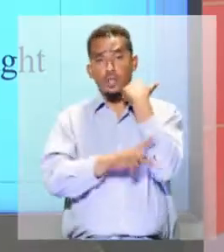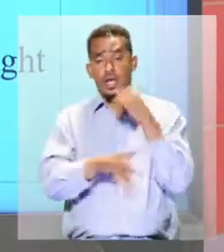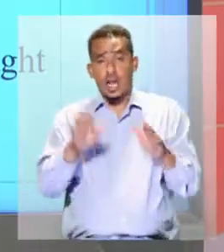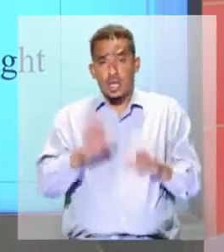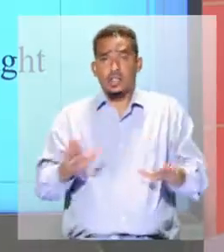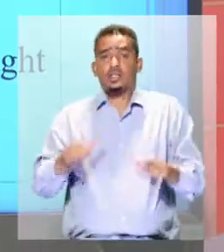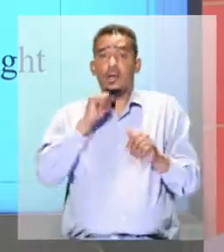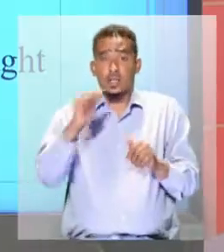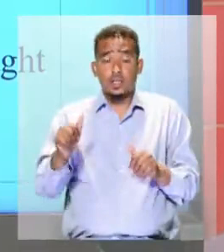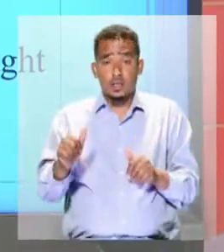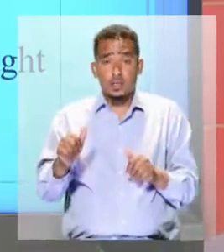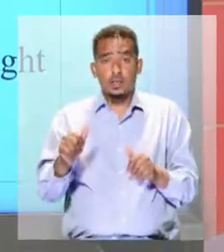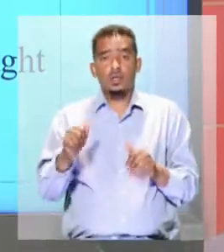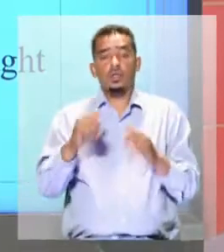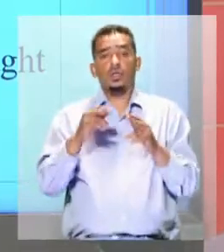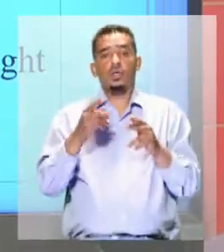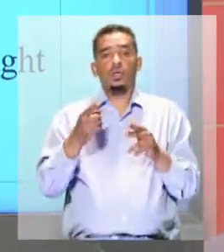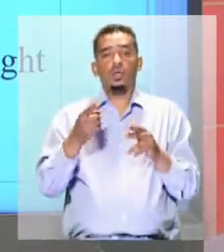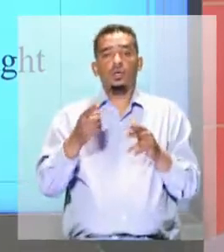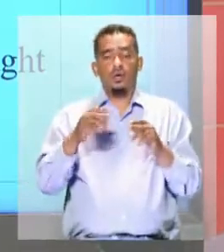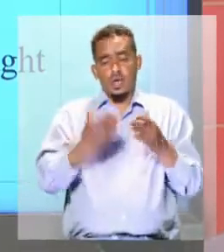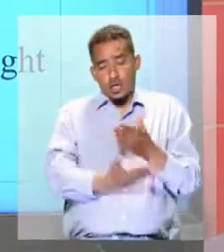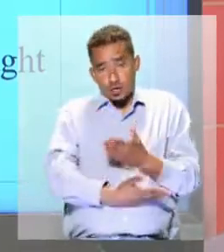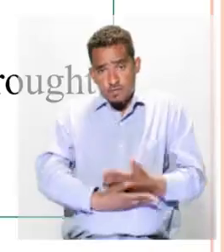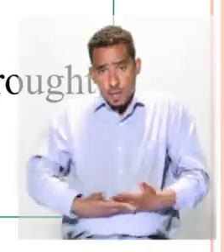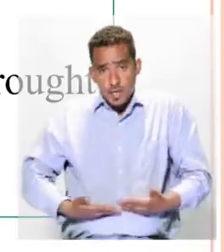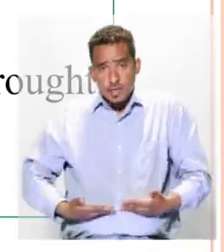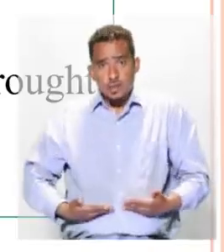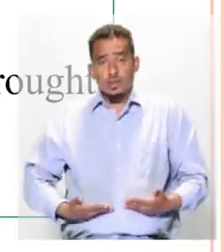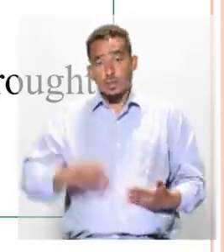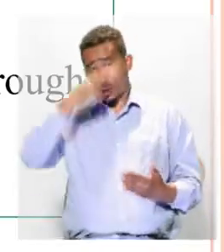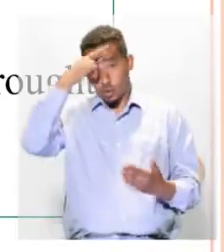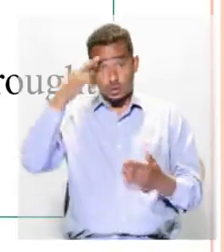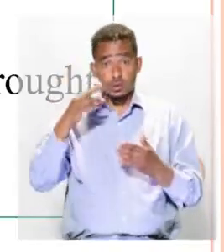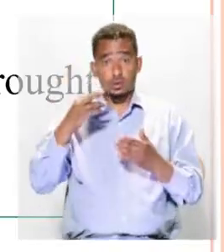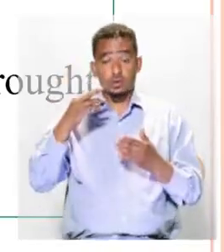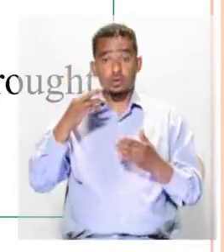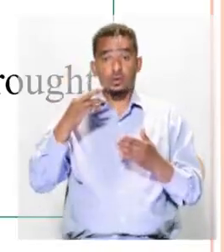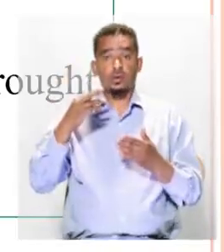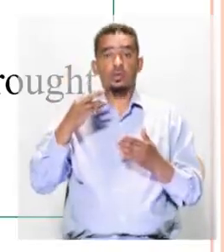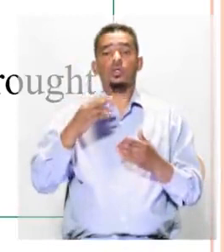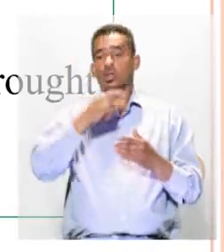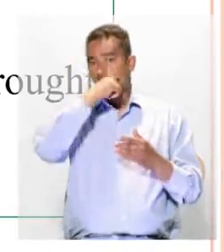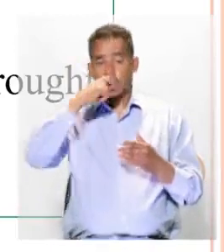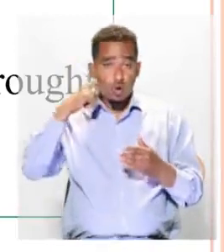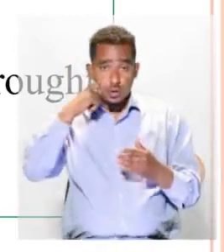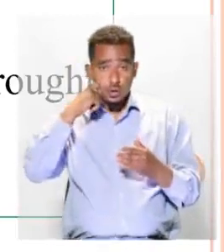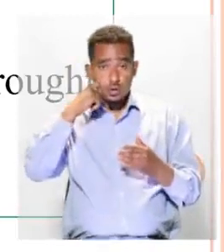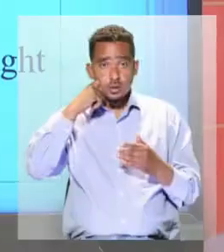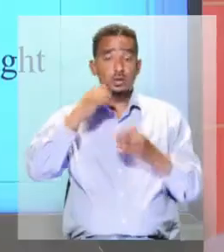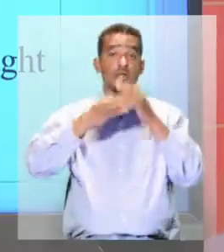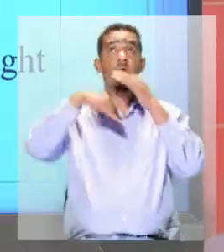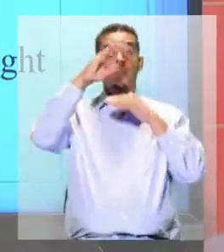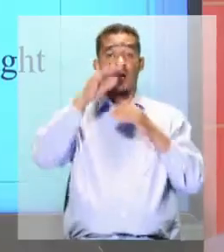instability, widespread of famine caused by recurrent drought. So the